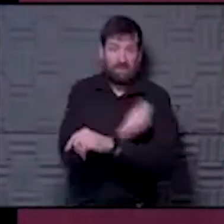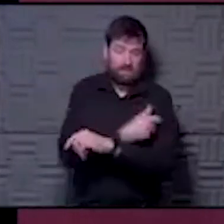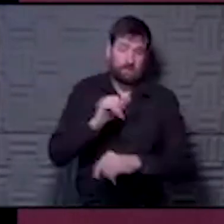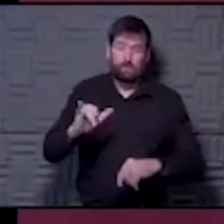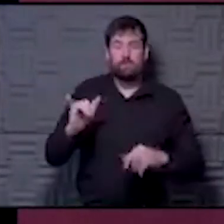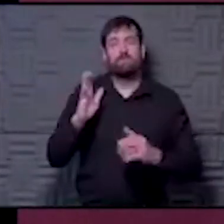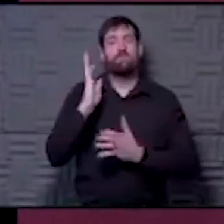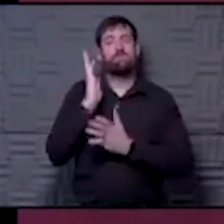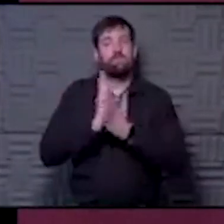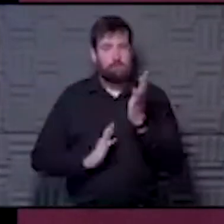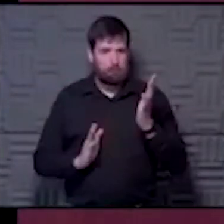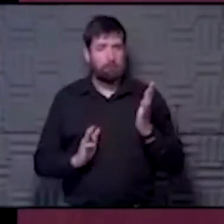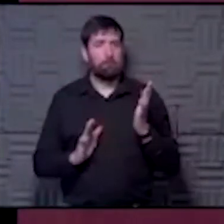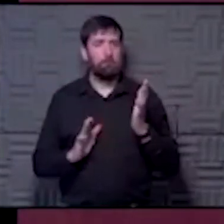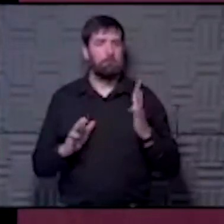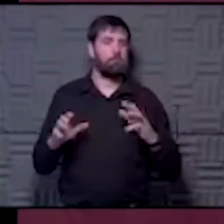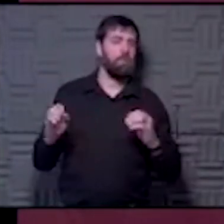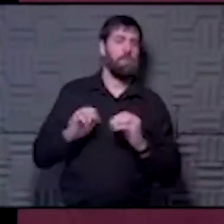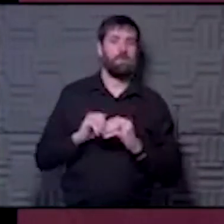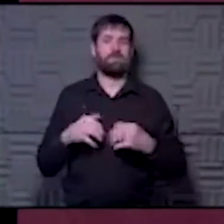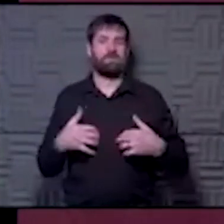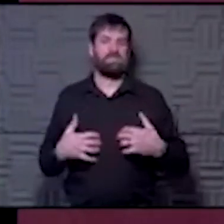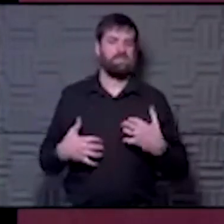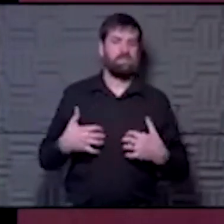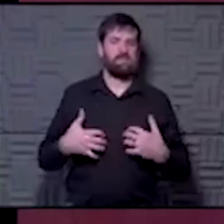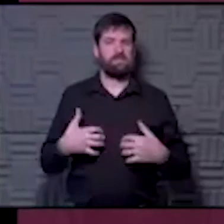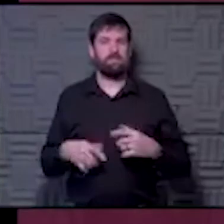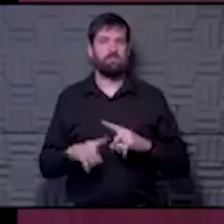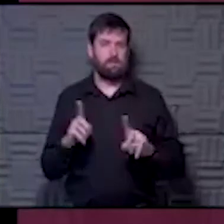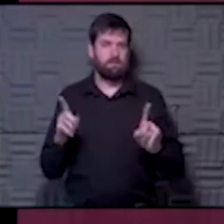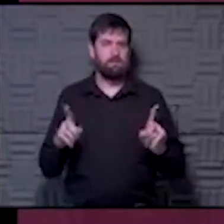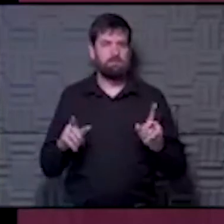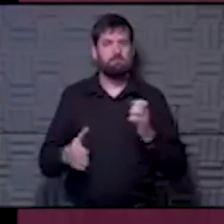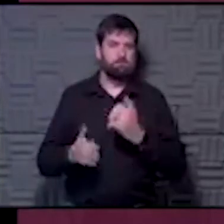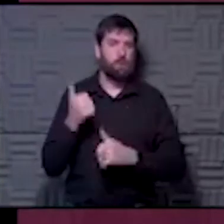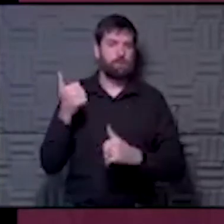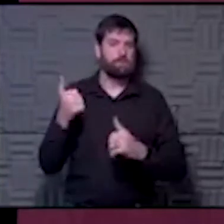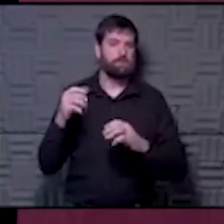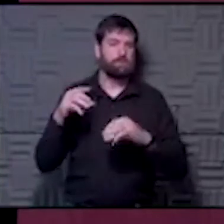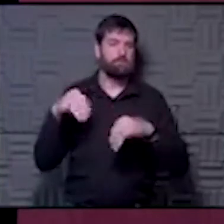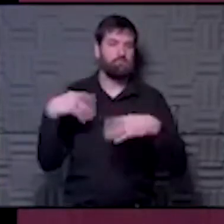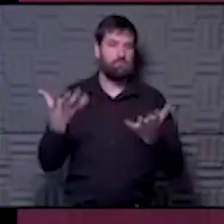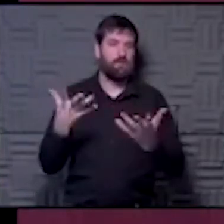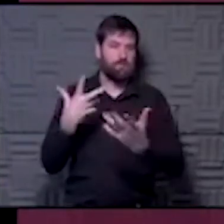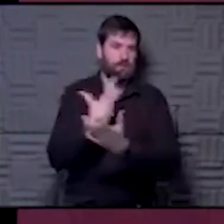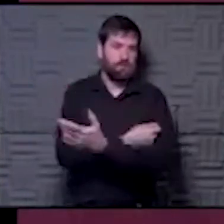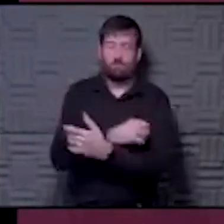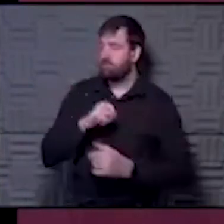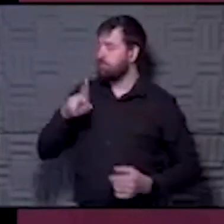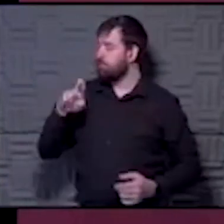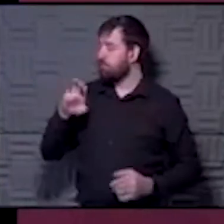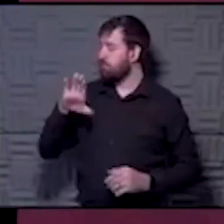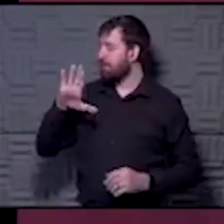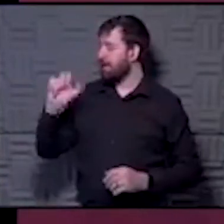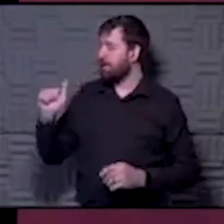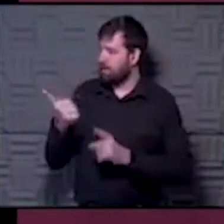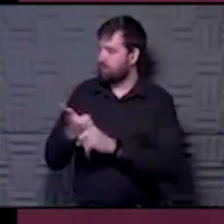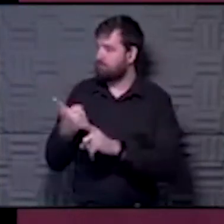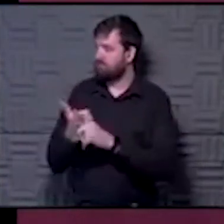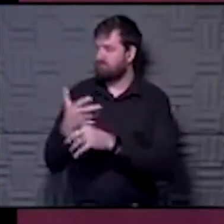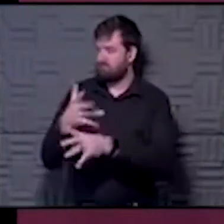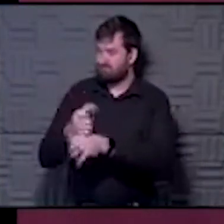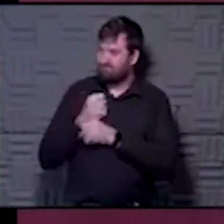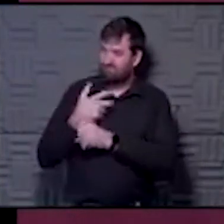some transplant centers were a little more reluctant to jump right in, but I think most of them are getting vaccinated, so. Rebecca is getting the vaccine